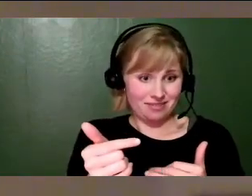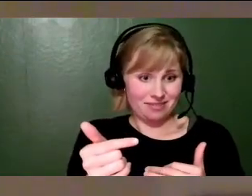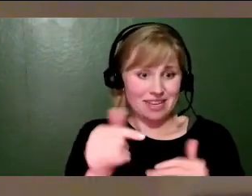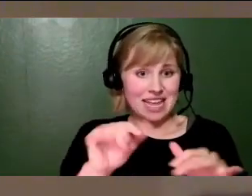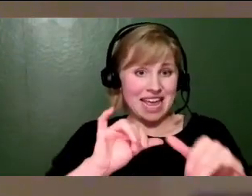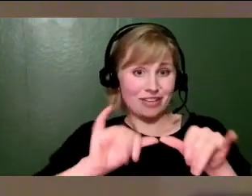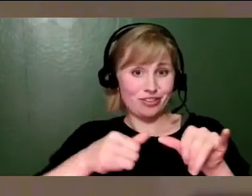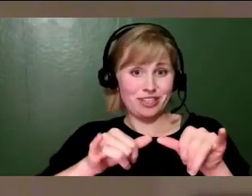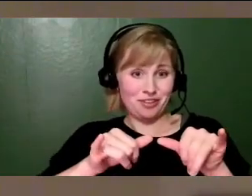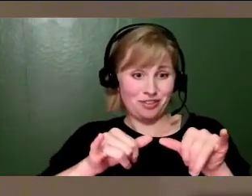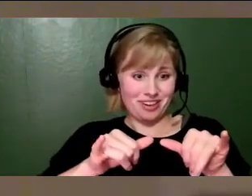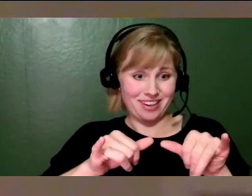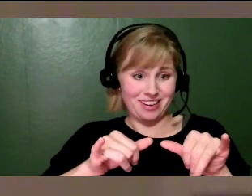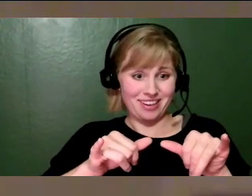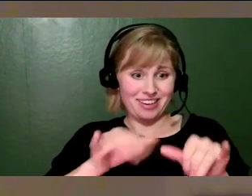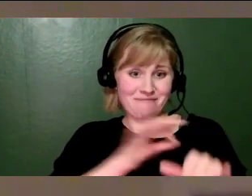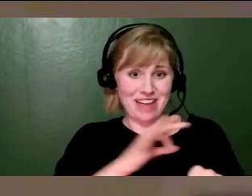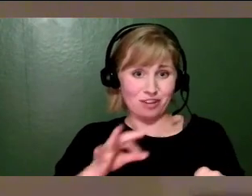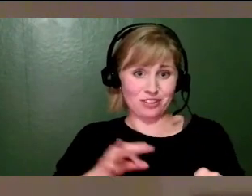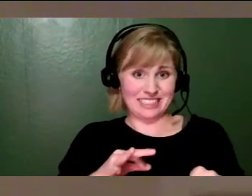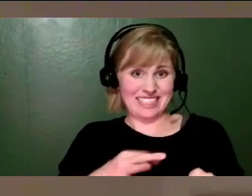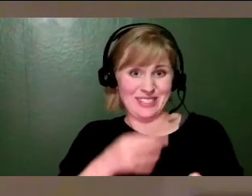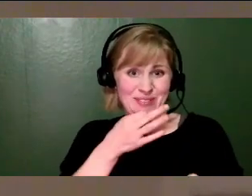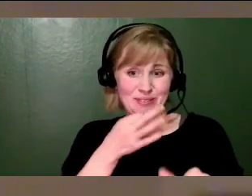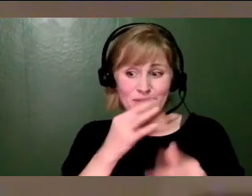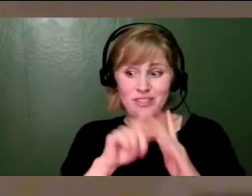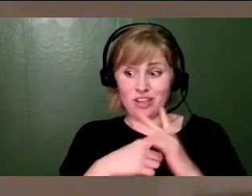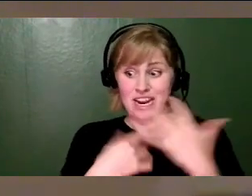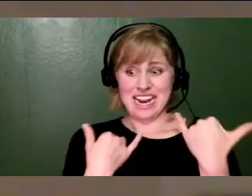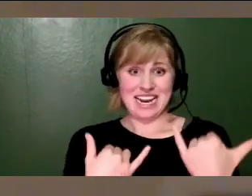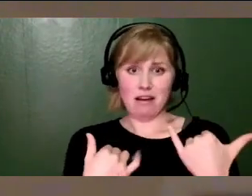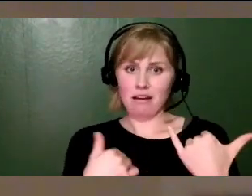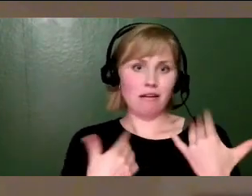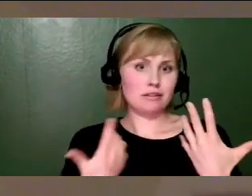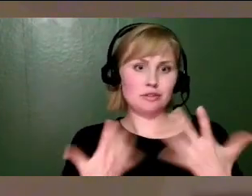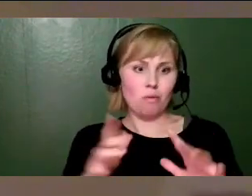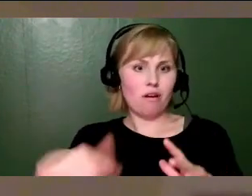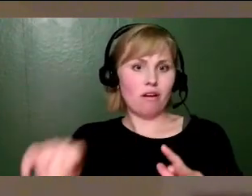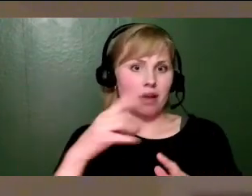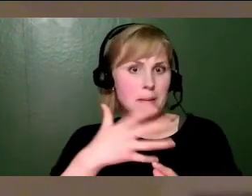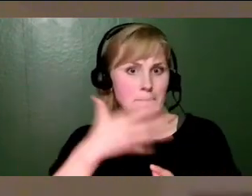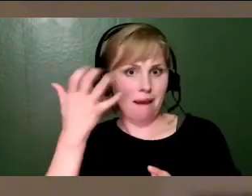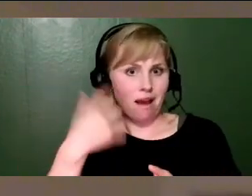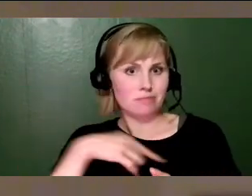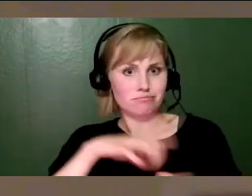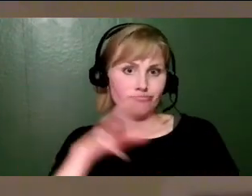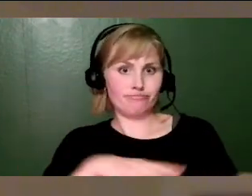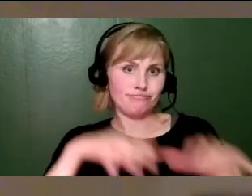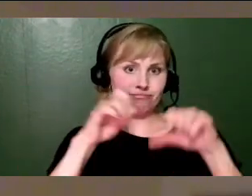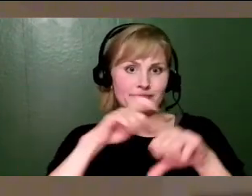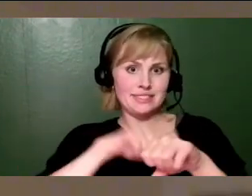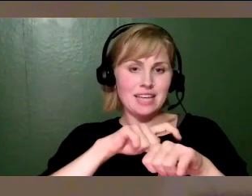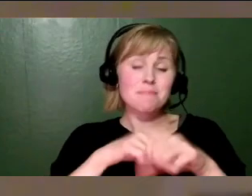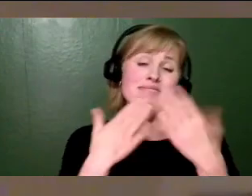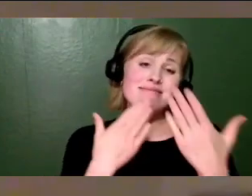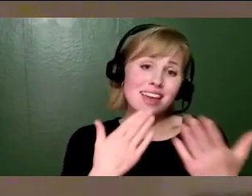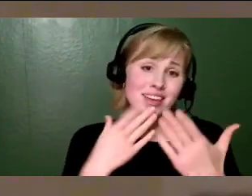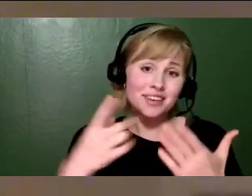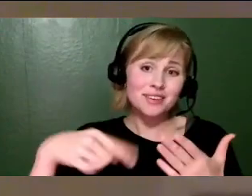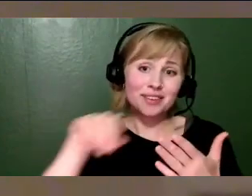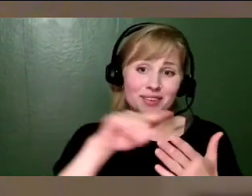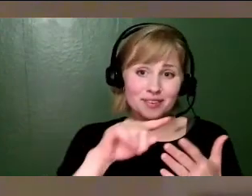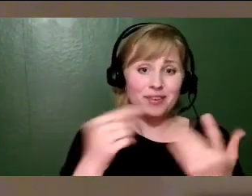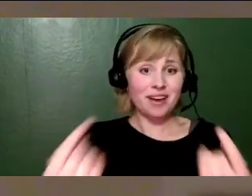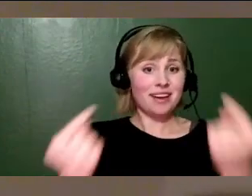engineering faculty mad at us. So we're going to sign off now. I'd like to thank everyone for coming to Queen's very first virtual